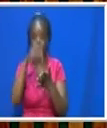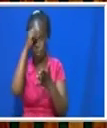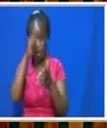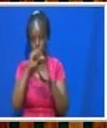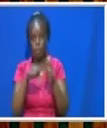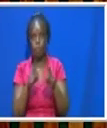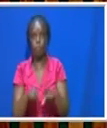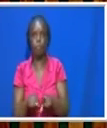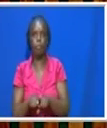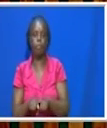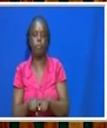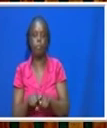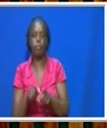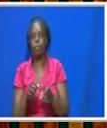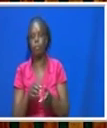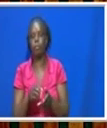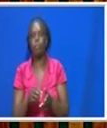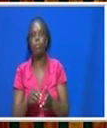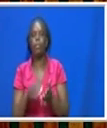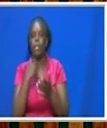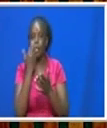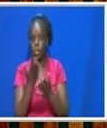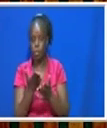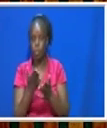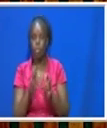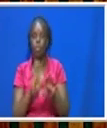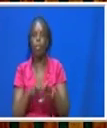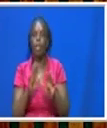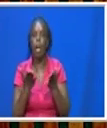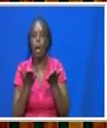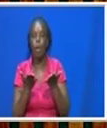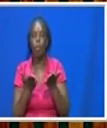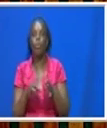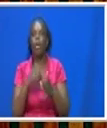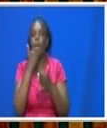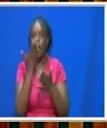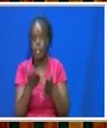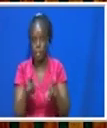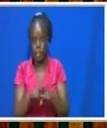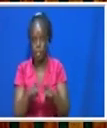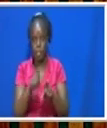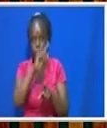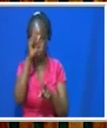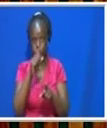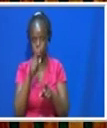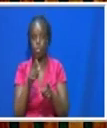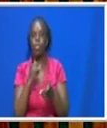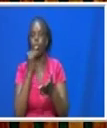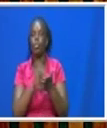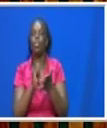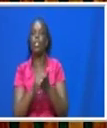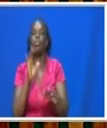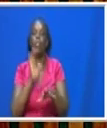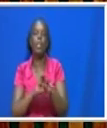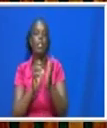lesson. Let us go on to the responses, or how you're supposed to answer those questions, so that you get skill on